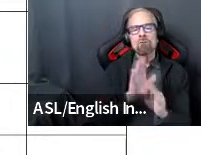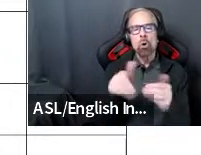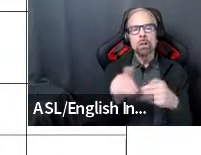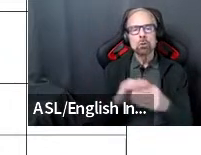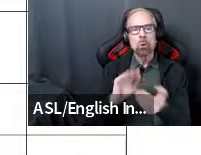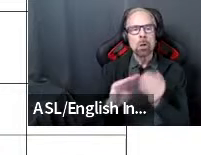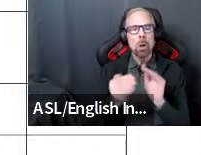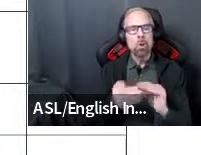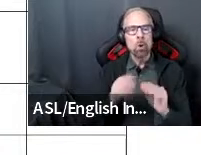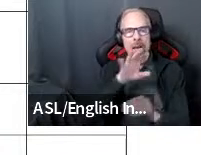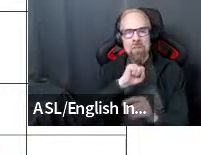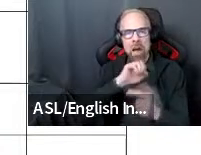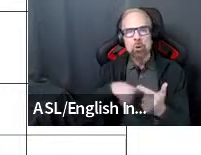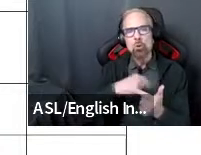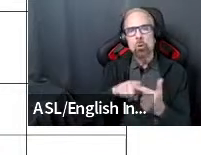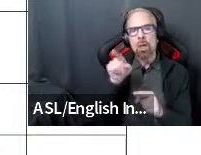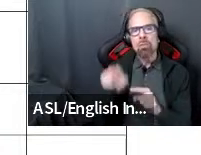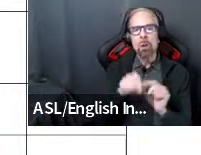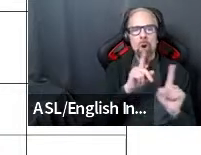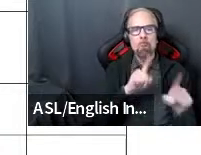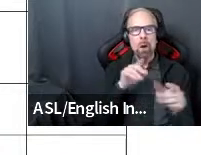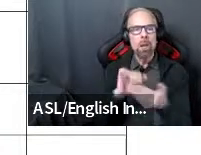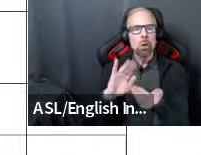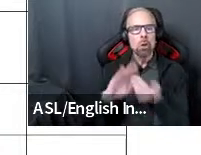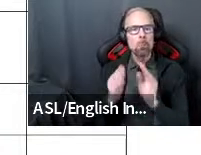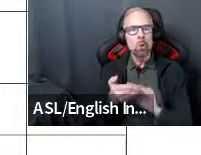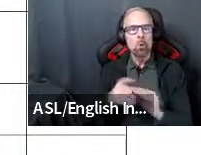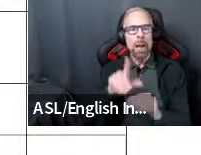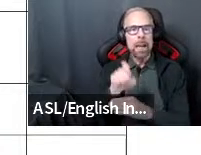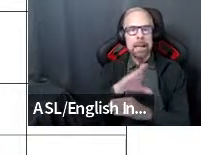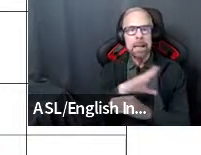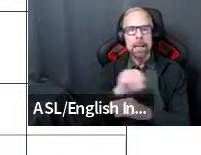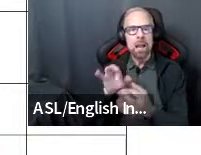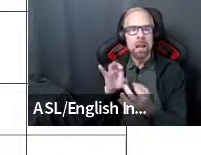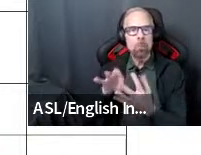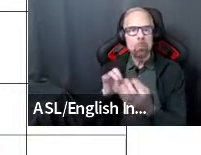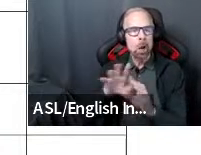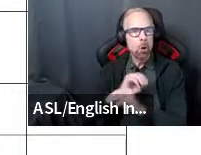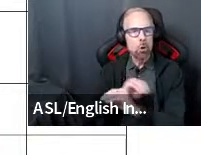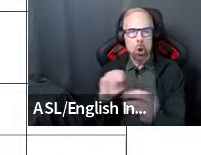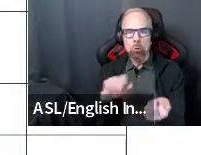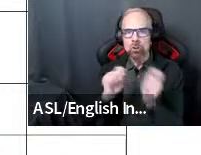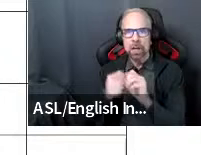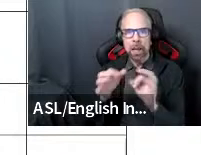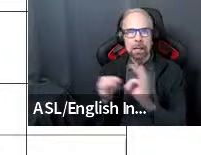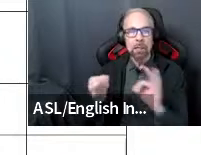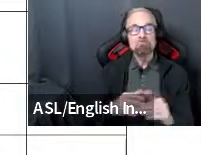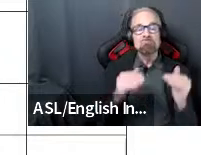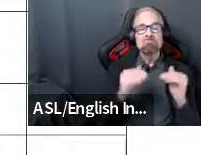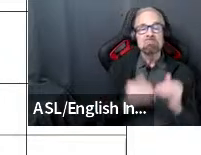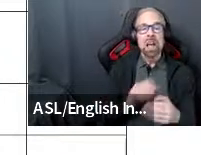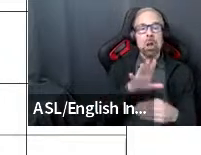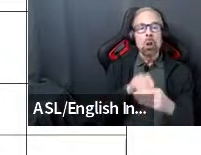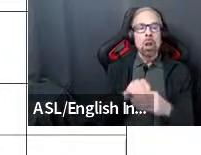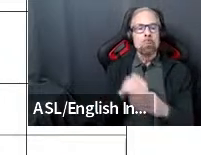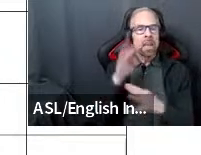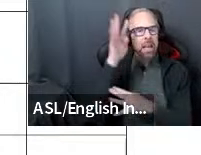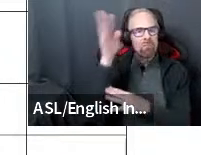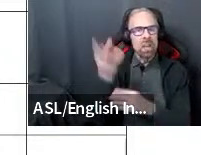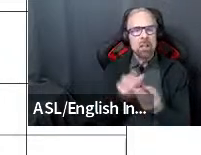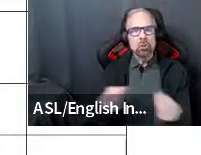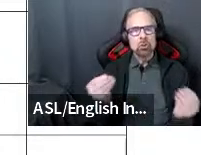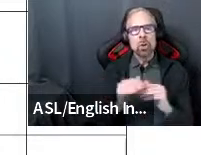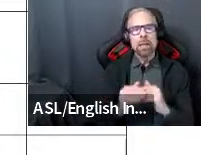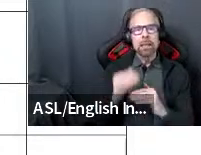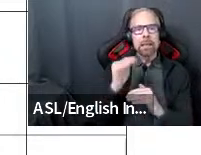responsive to the community's needs and input. There were no changes to the language here. Incorporate innovative solutions to exceed